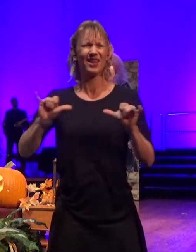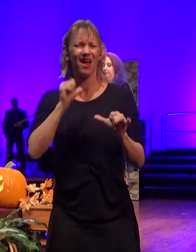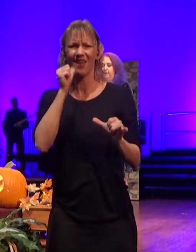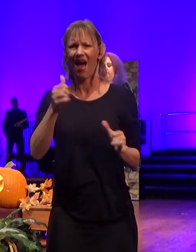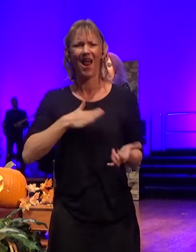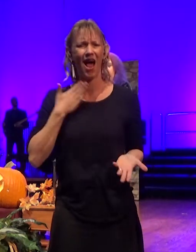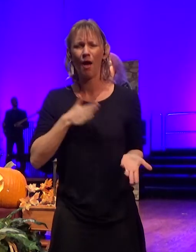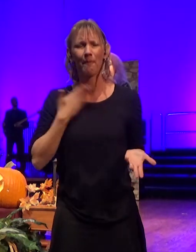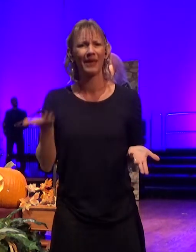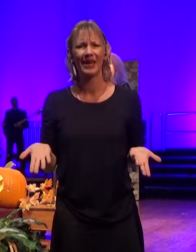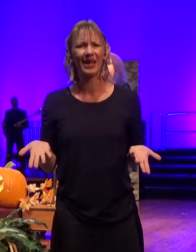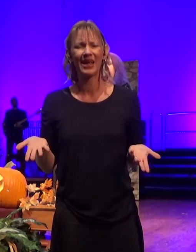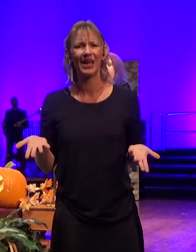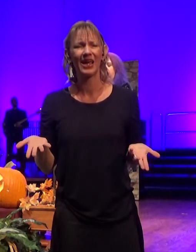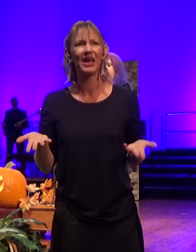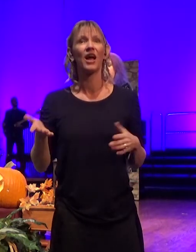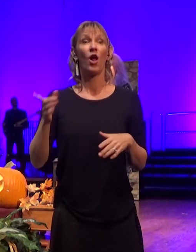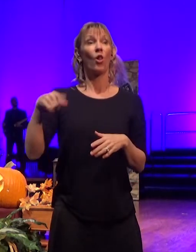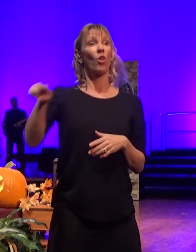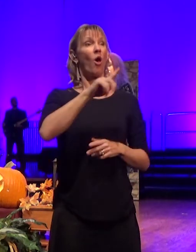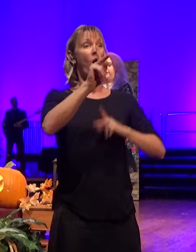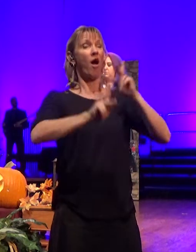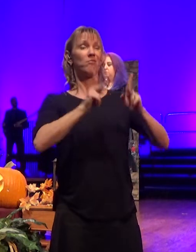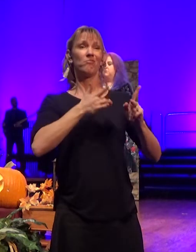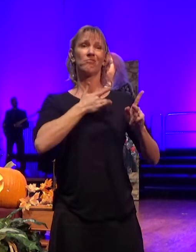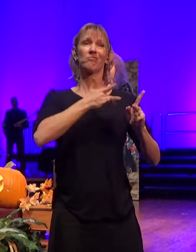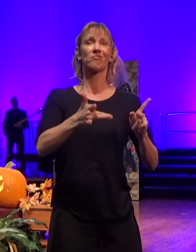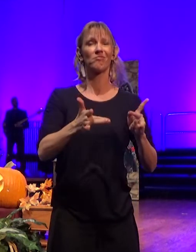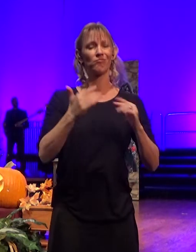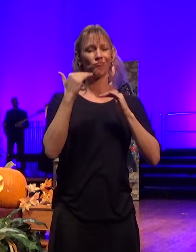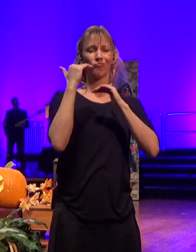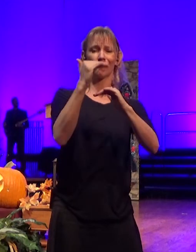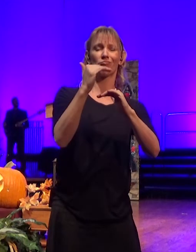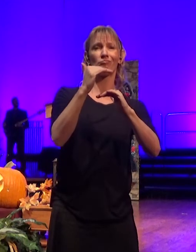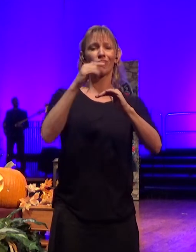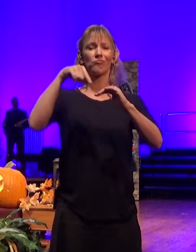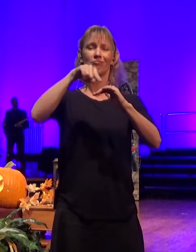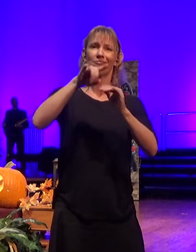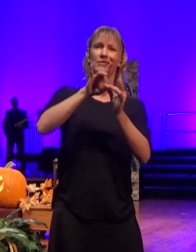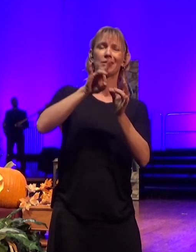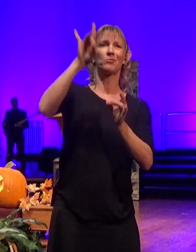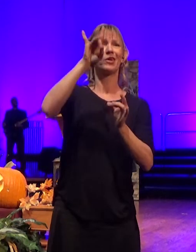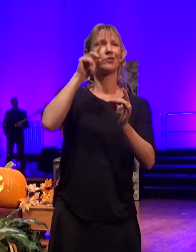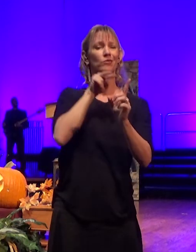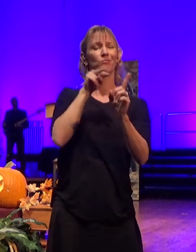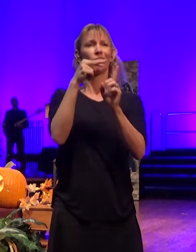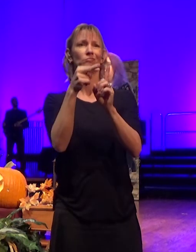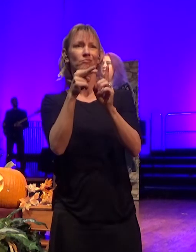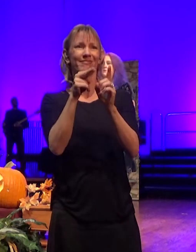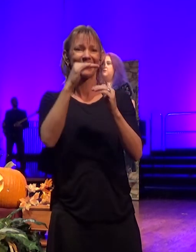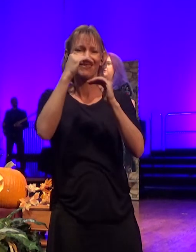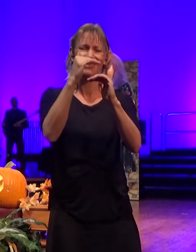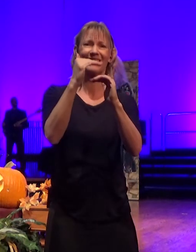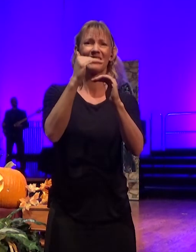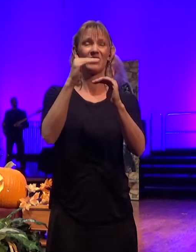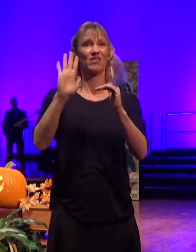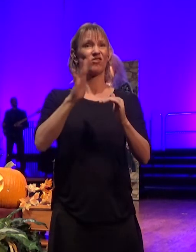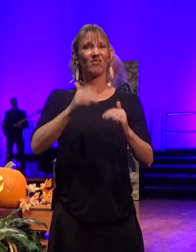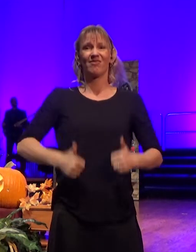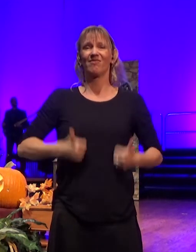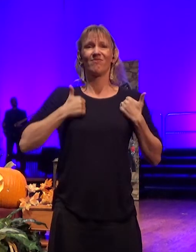even when they have attained what they are seeking. Such people are usually confined within too narrow a spiritual